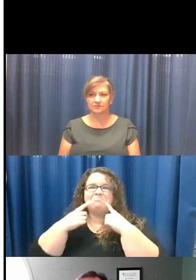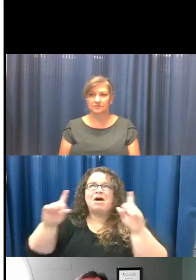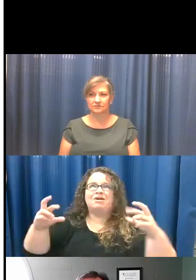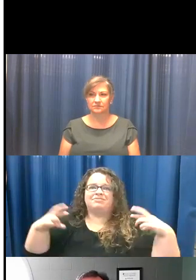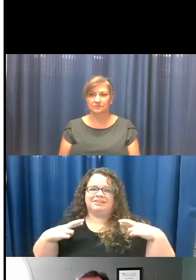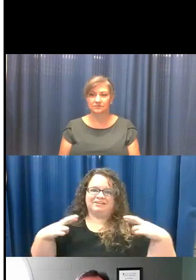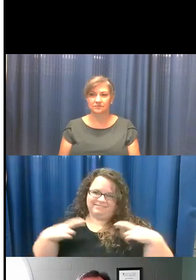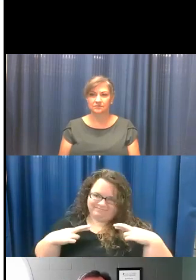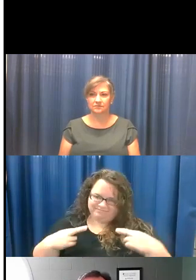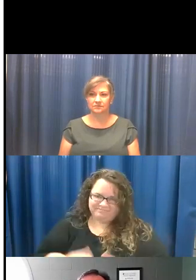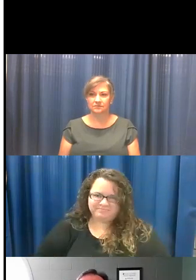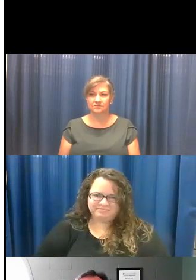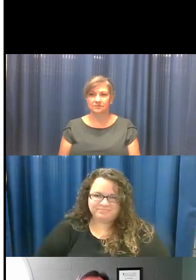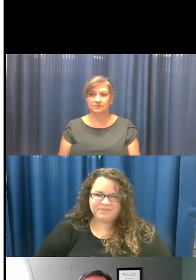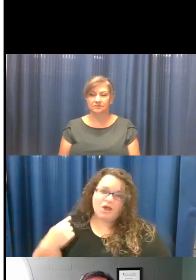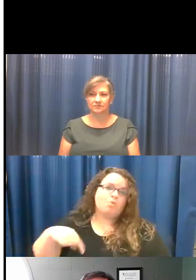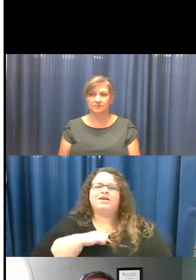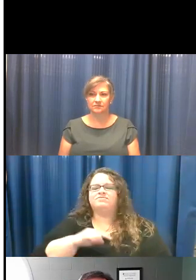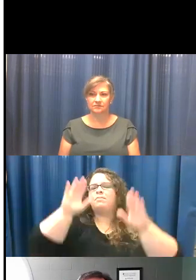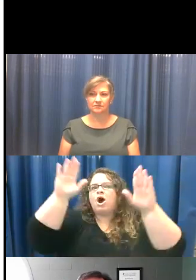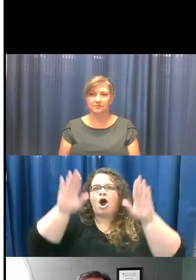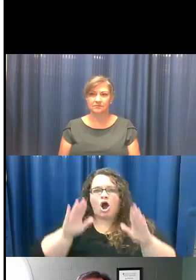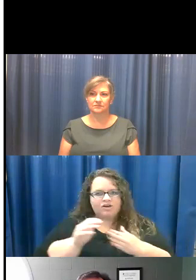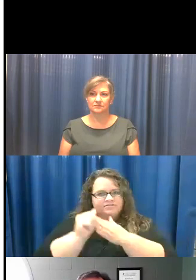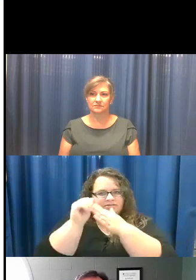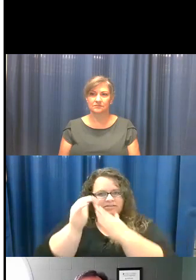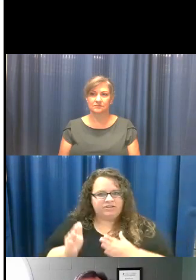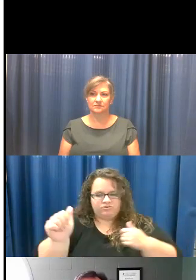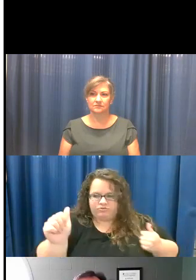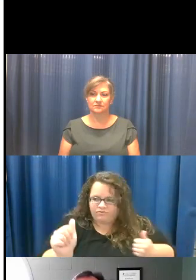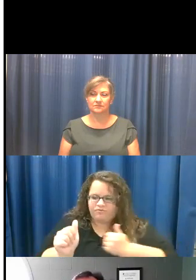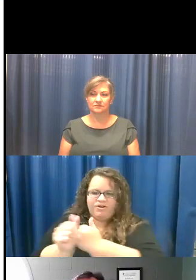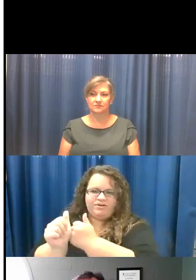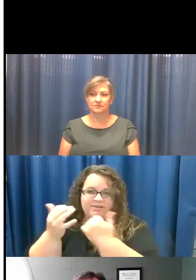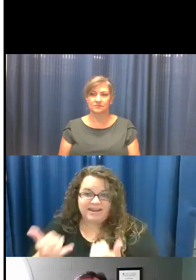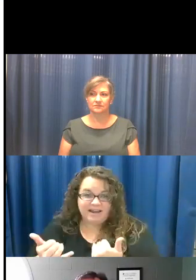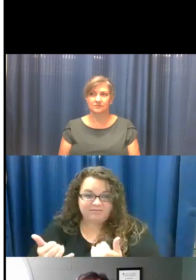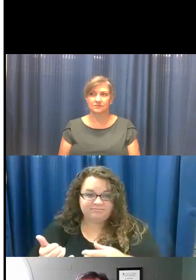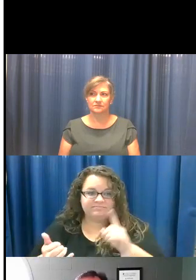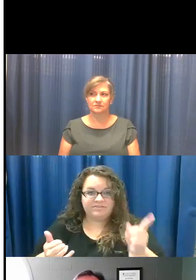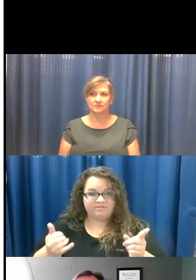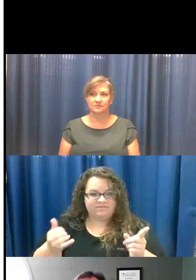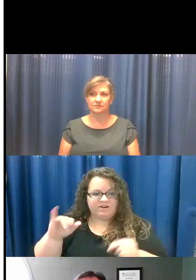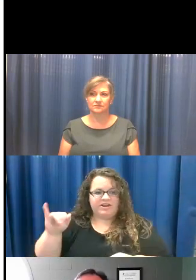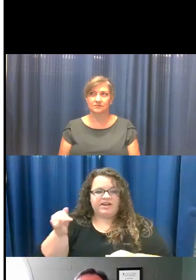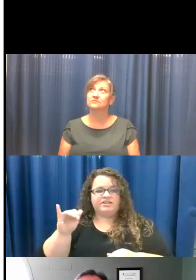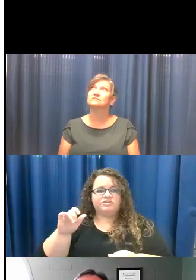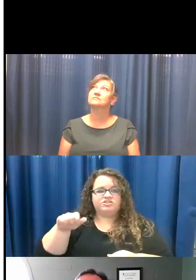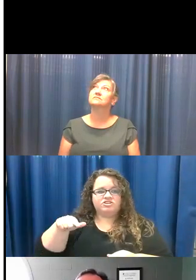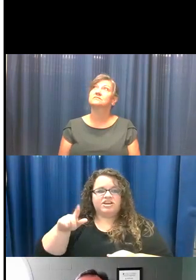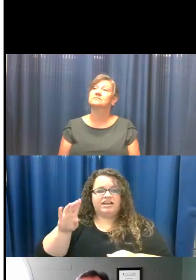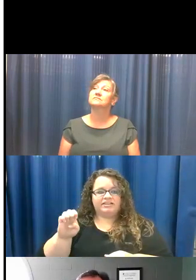phenomenal new team members who have come in behind them. So Jackie Gators Jordan, I'm so thrilled to